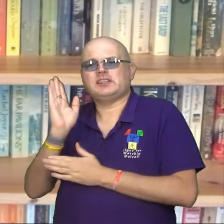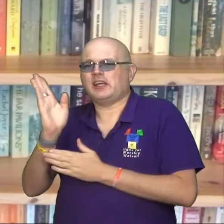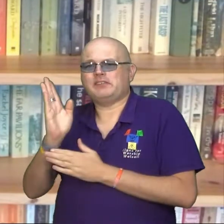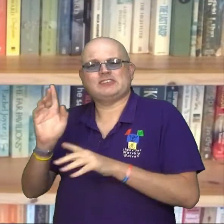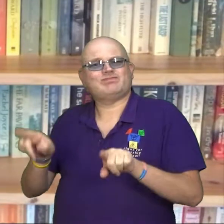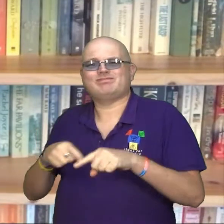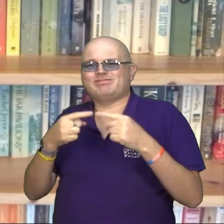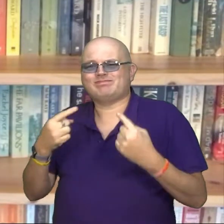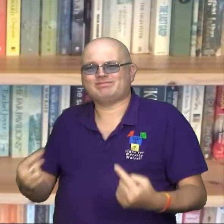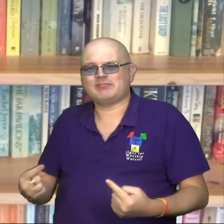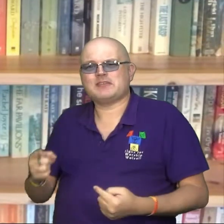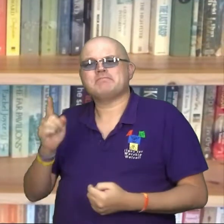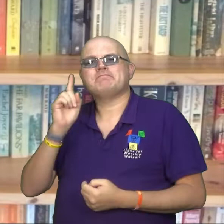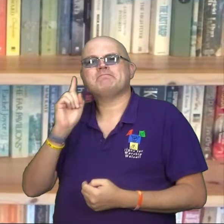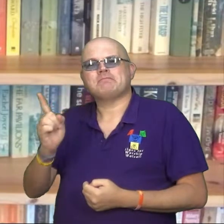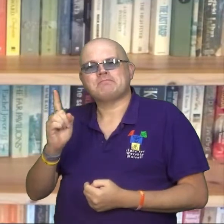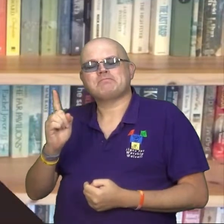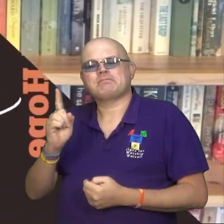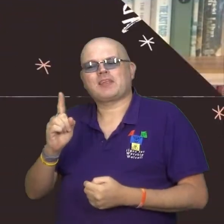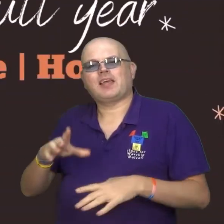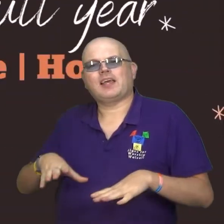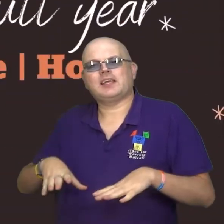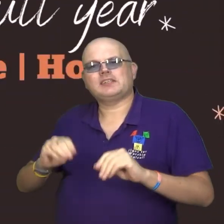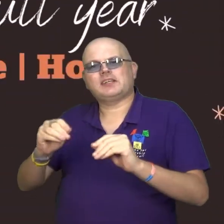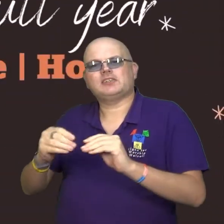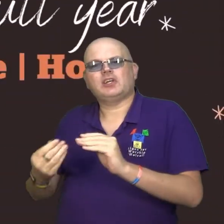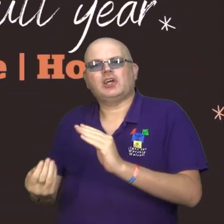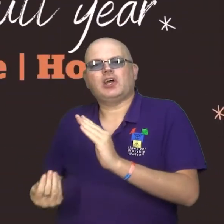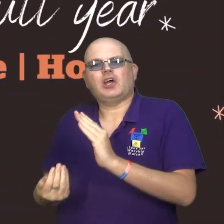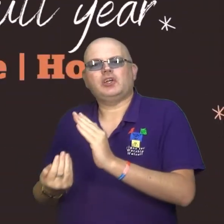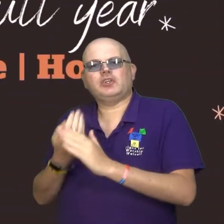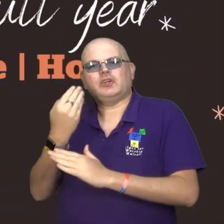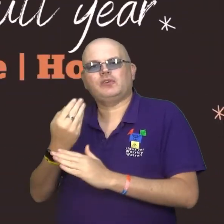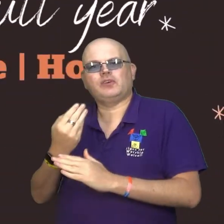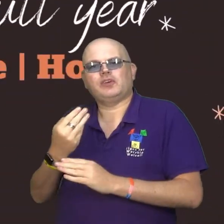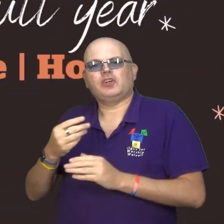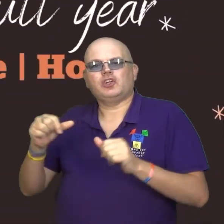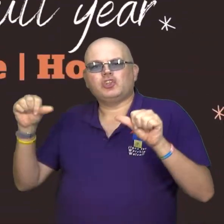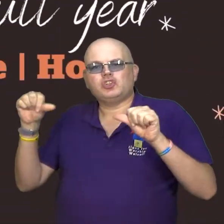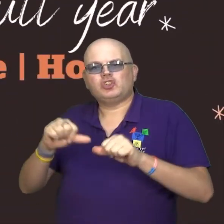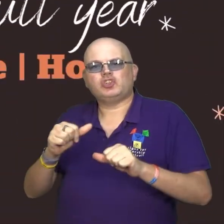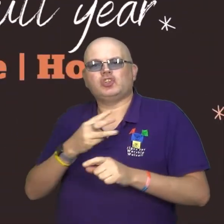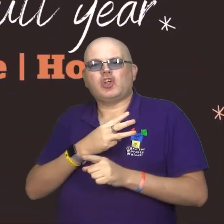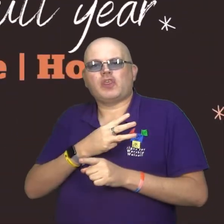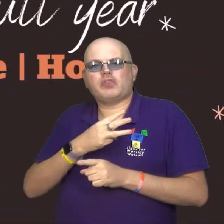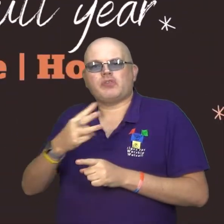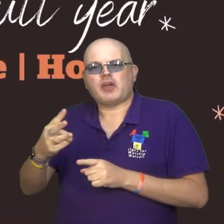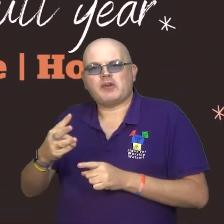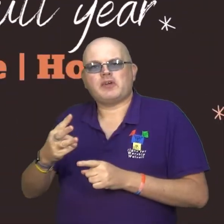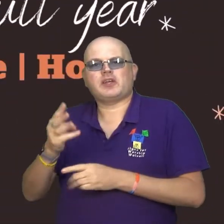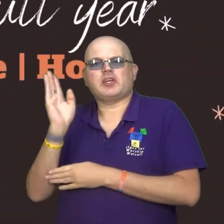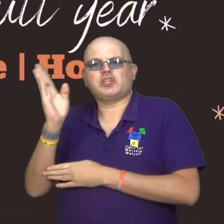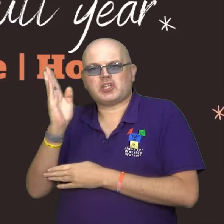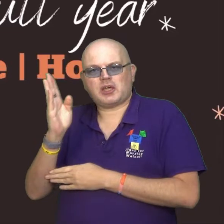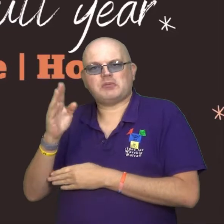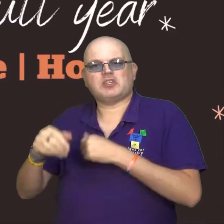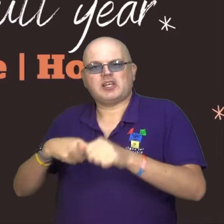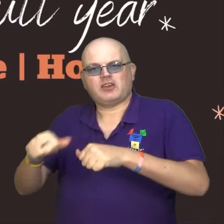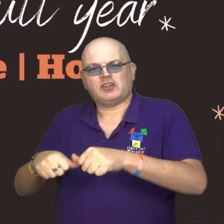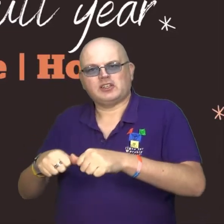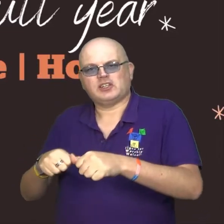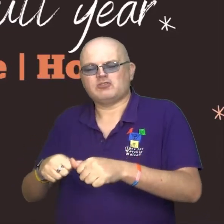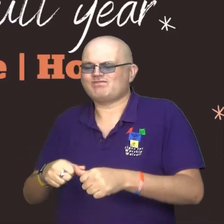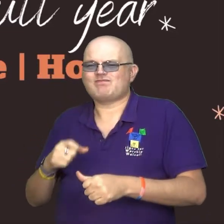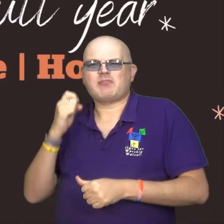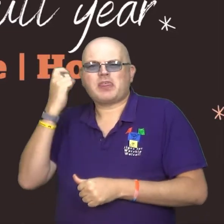service. However, we're starting a new short 3-week sermon series on reflections on a difficult year.